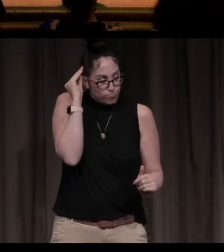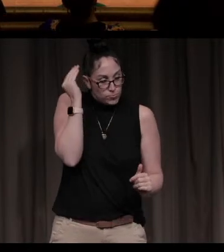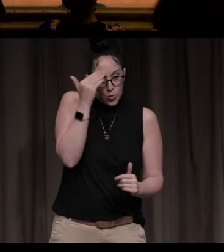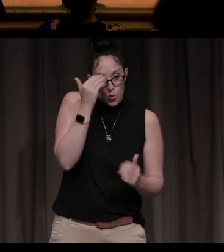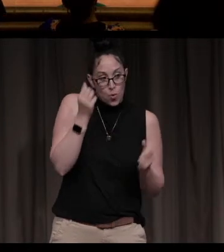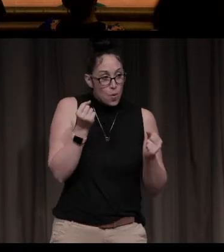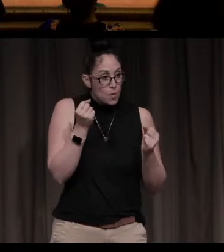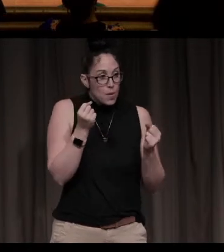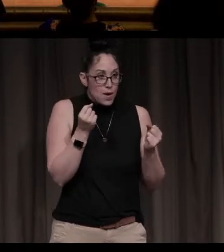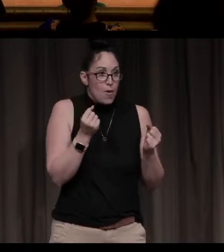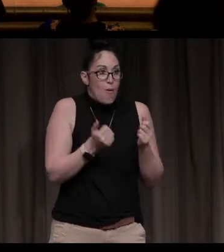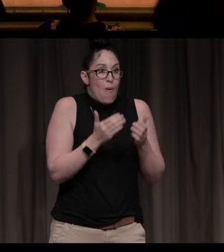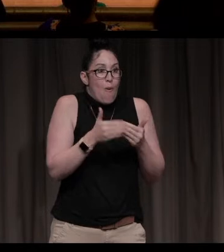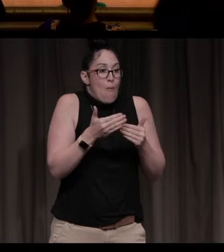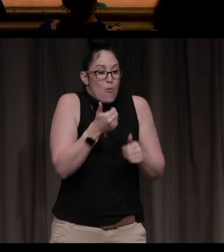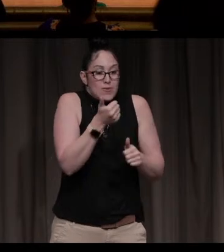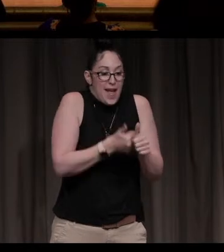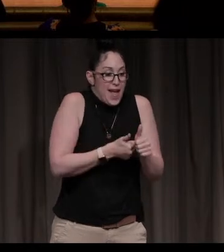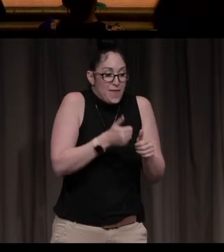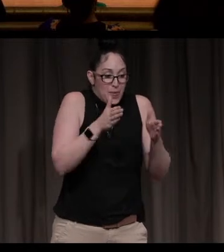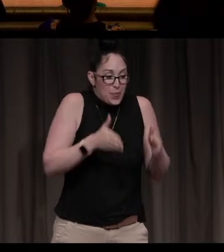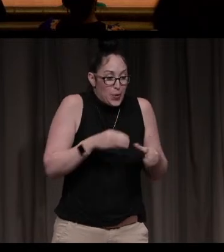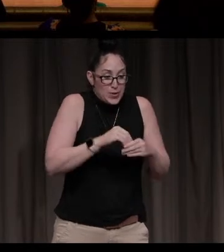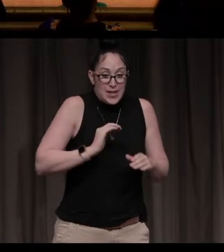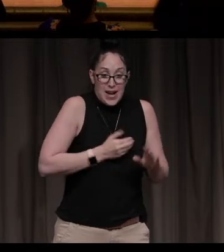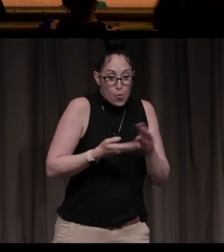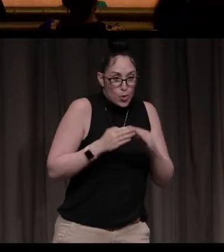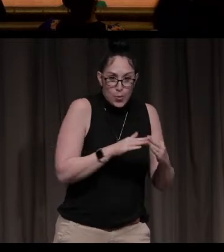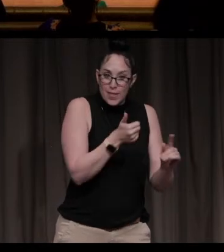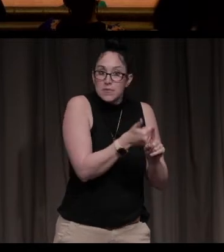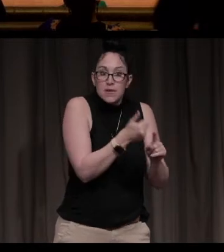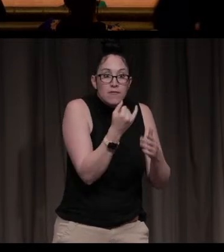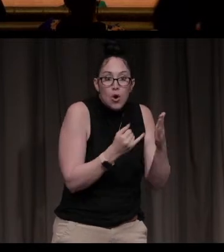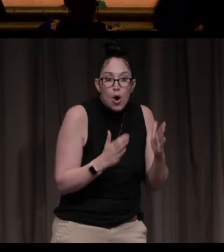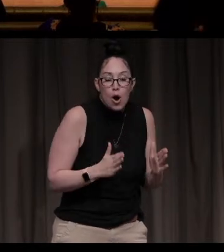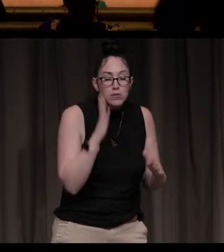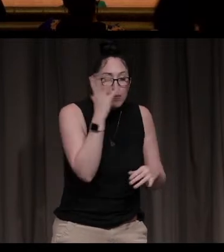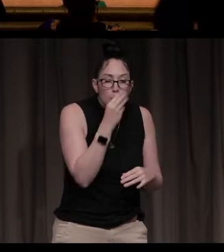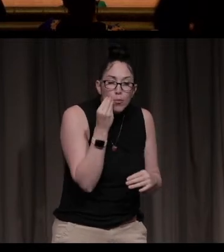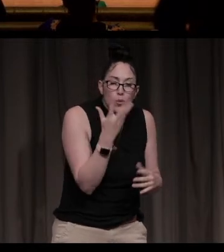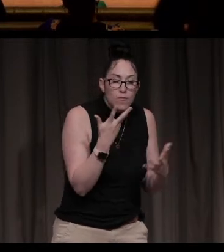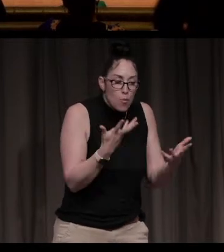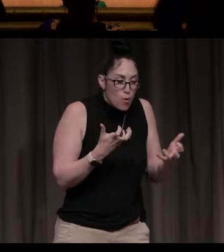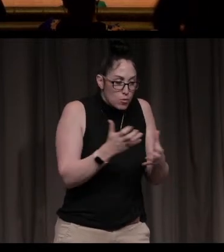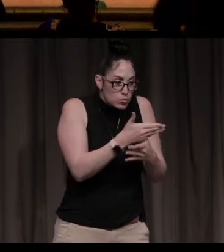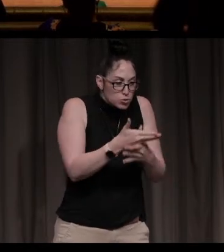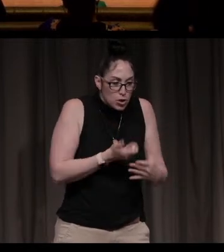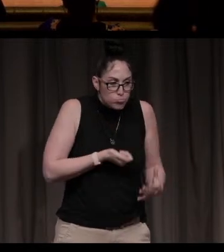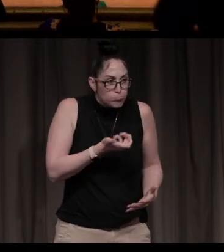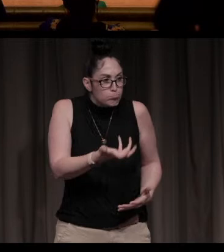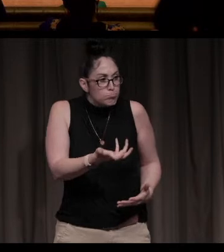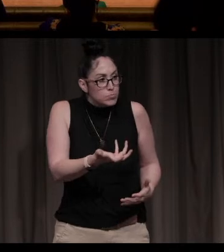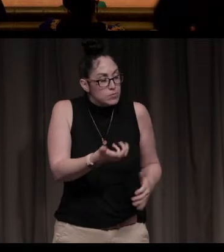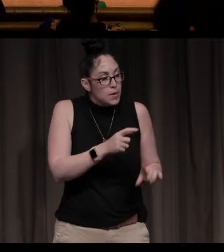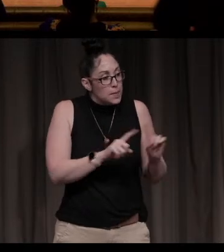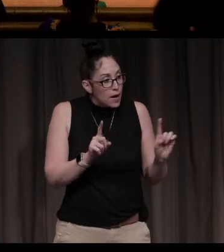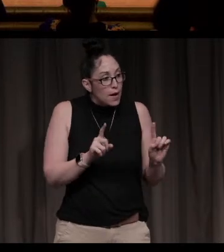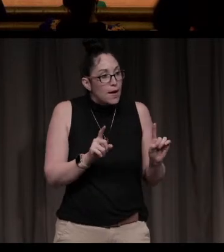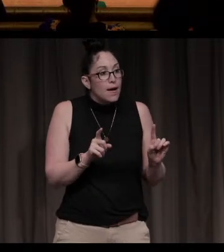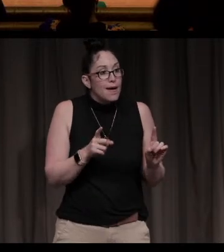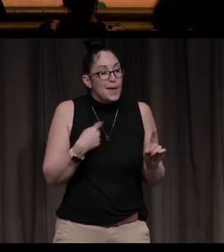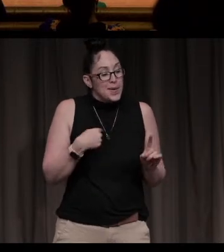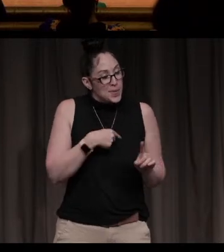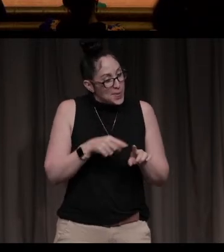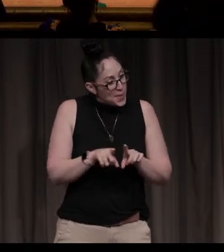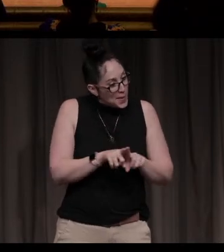everybody is an artist in our community, and everybody has really beautiful art that they'd like to share, but everybody also has, you know, we're surviving